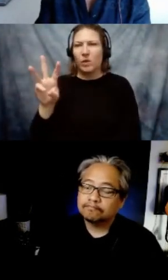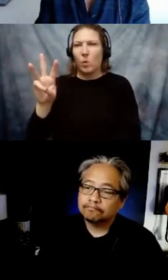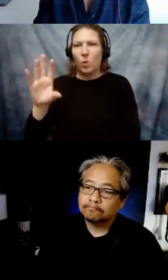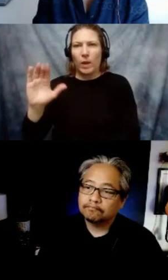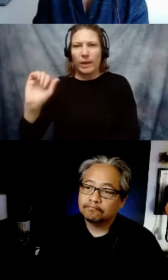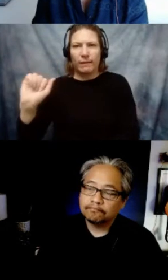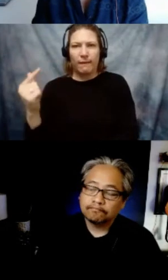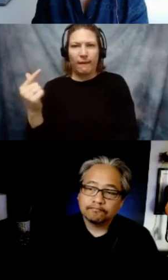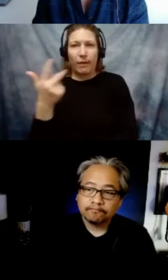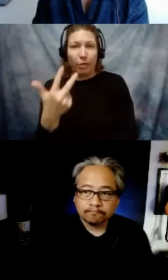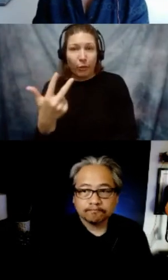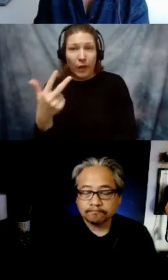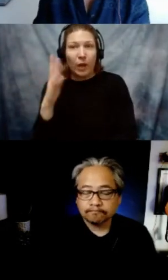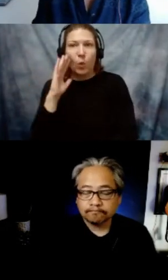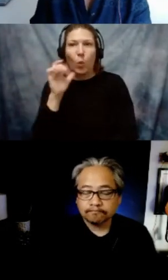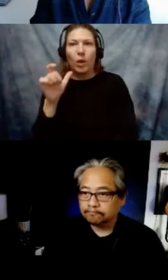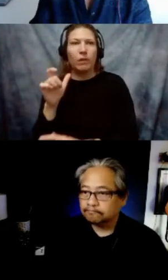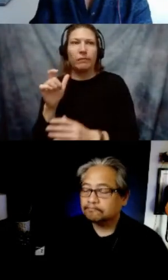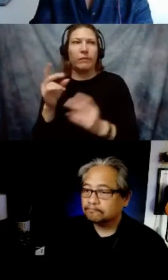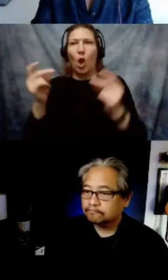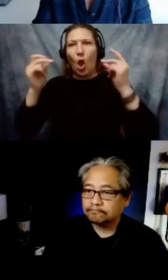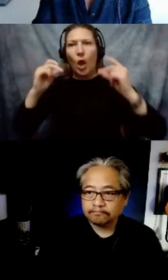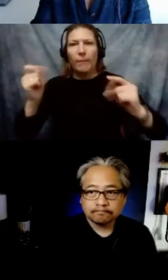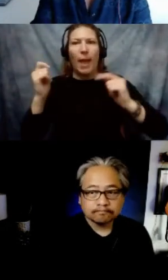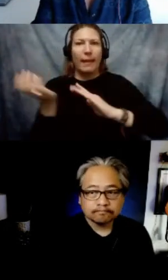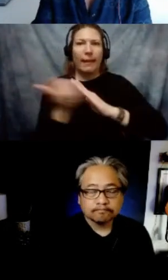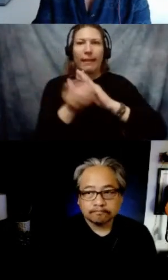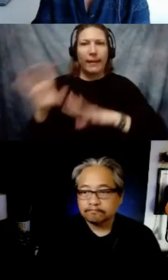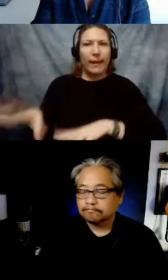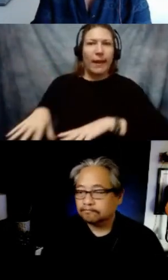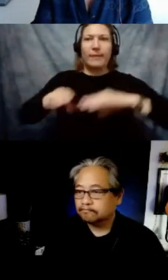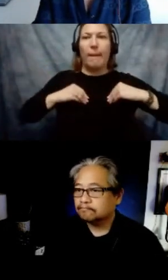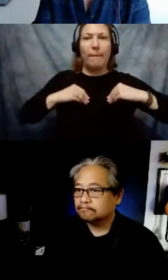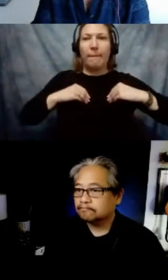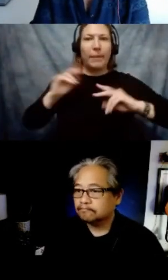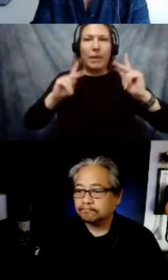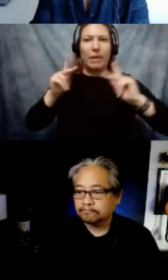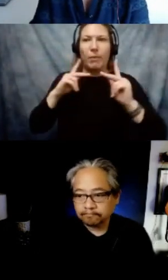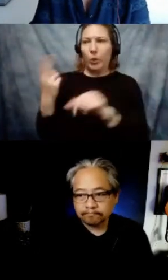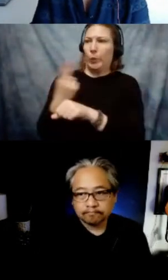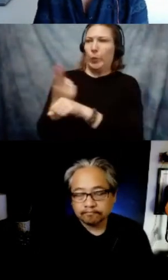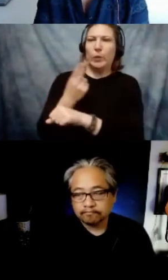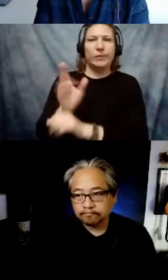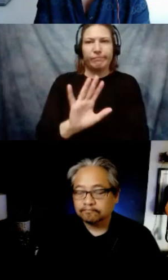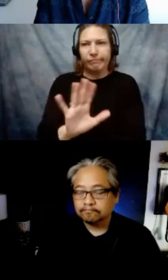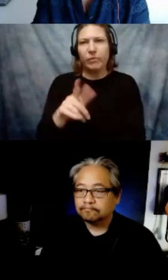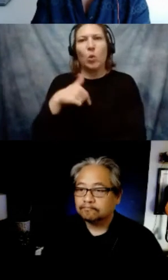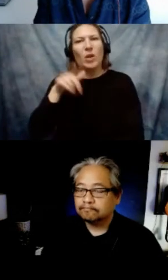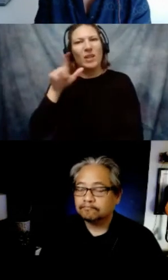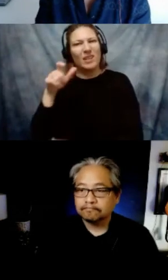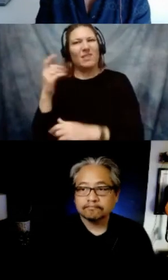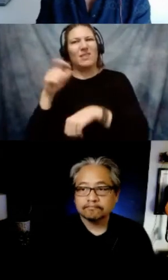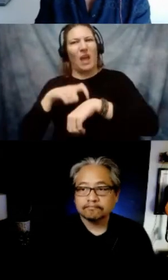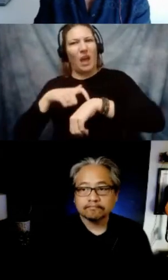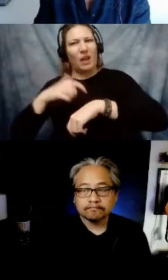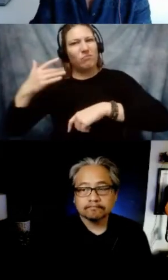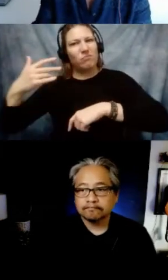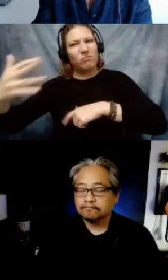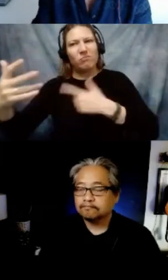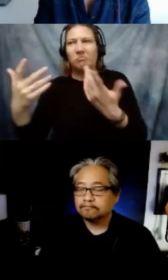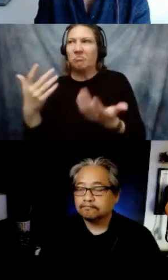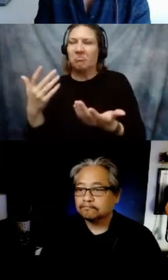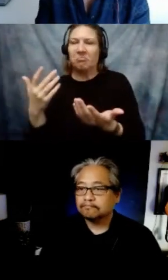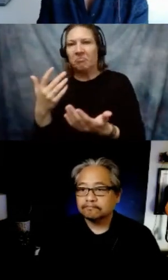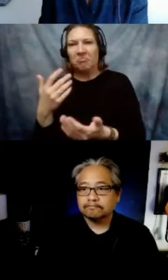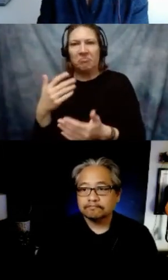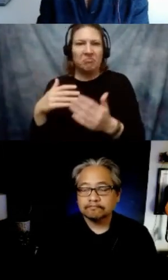take I think I've heard someone say between up to 5 years. So I'm not an expert on that, but for me that